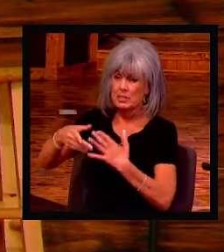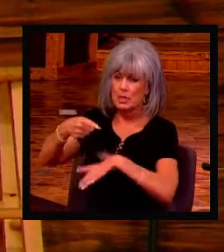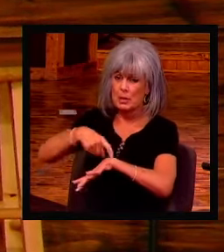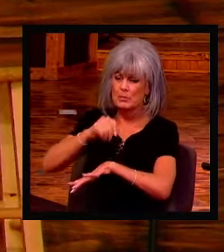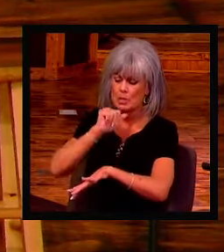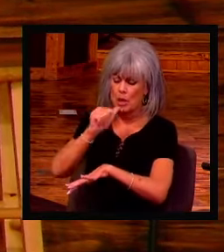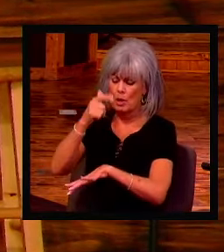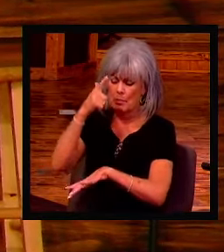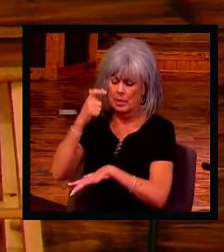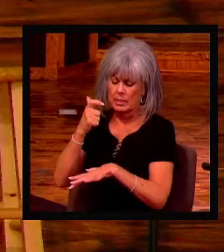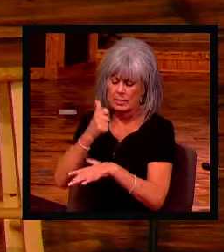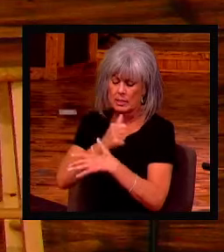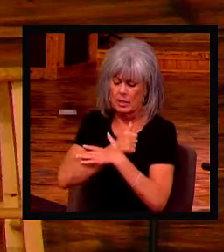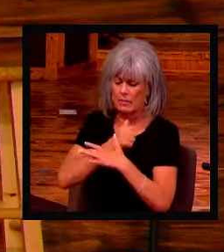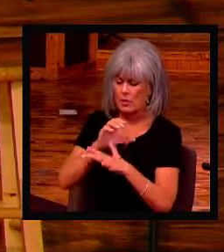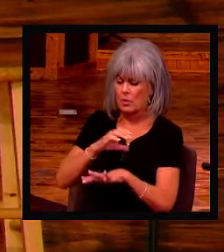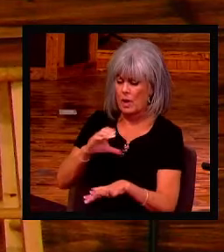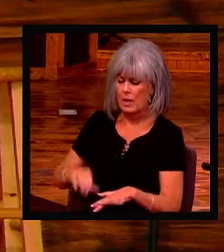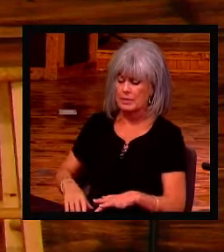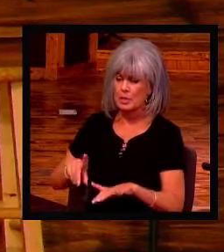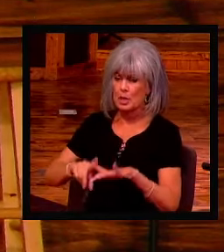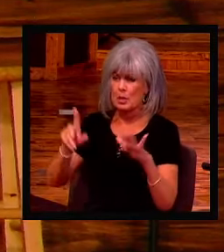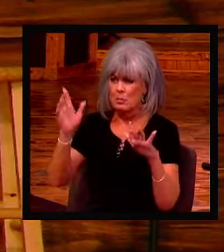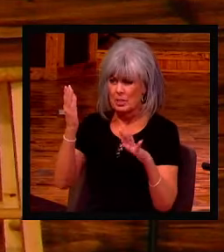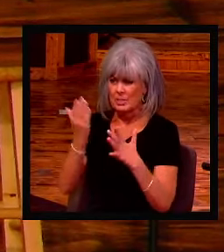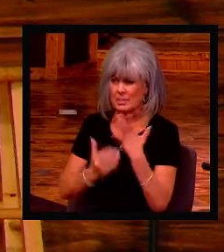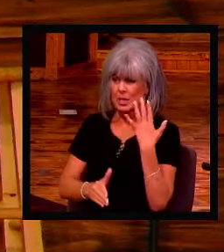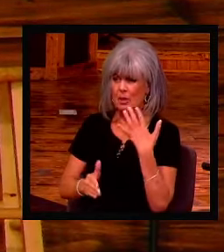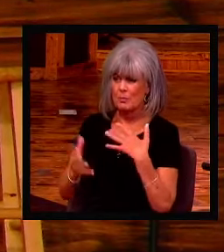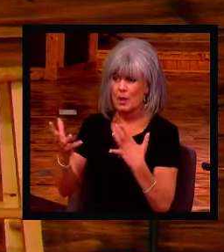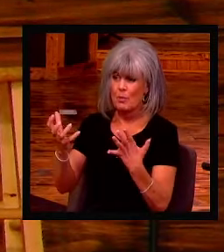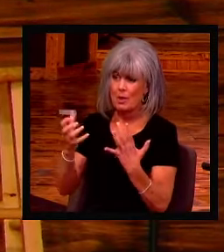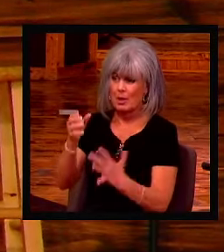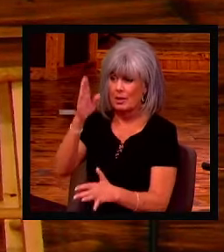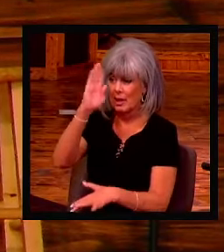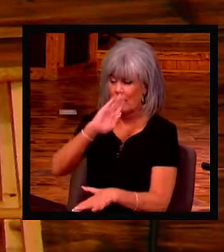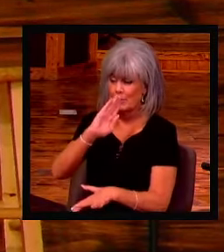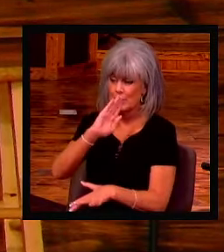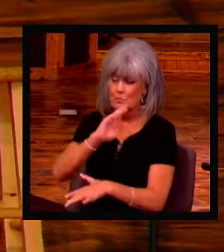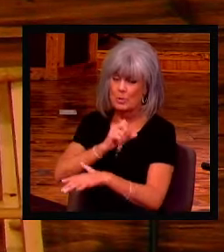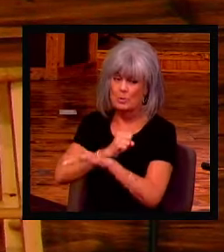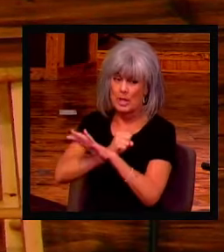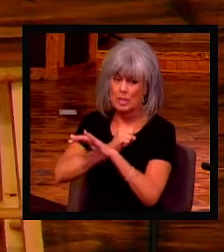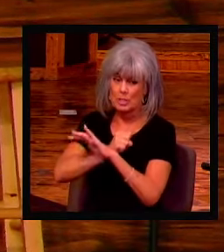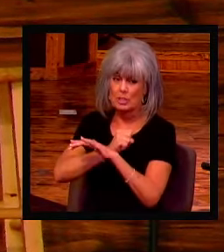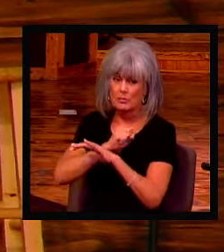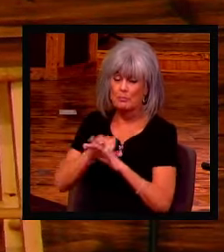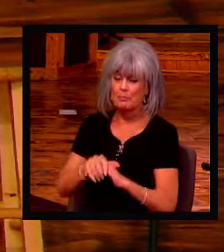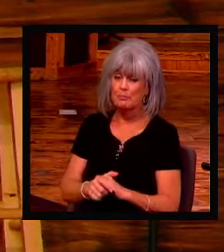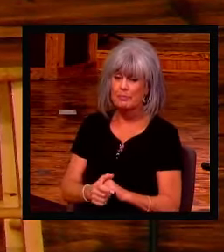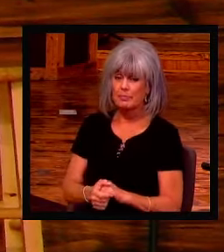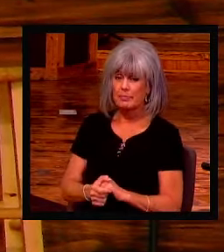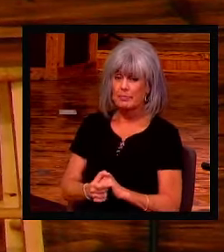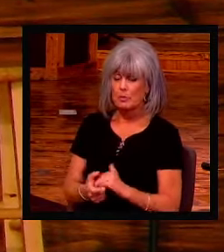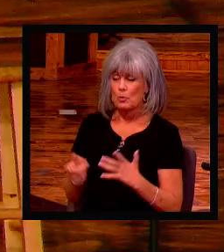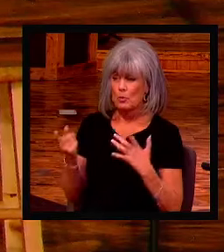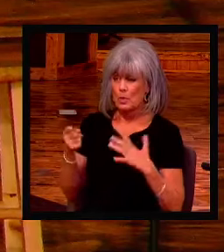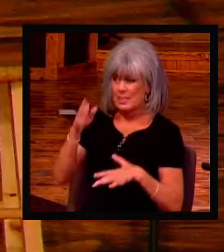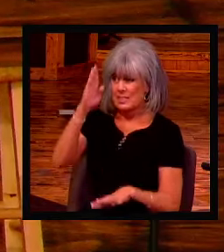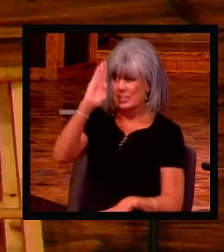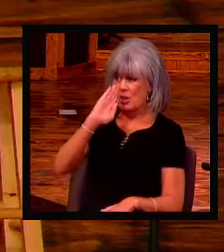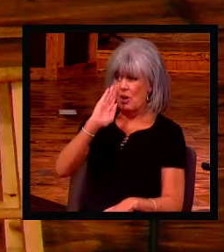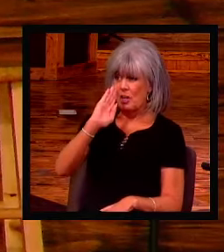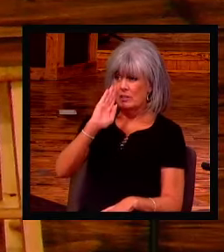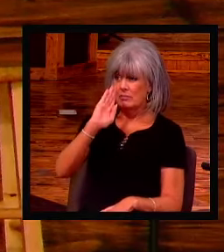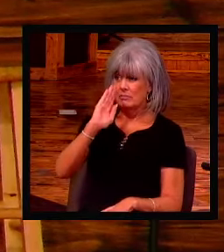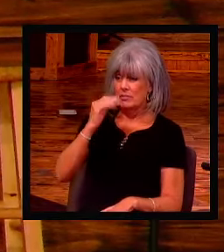it's the love of Christ. Some will come because it's the protection of Almighty God. The Ancient of Days, once he has a hold of you, he can